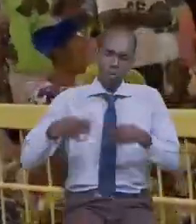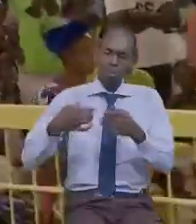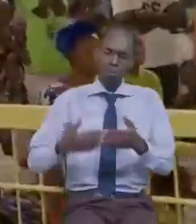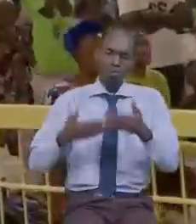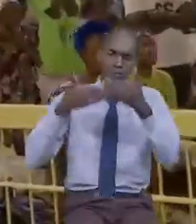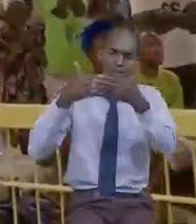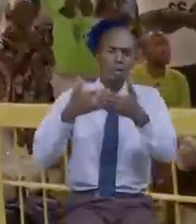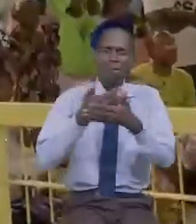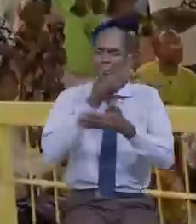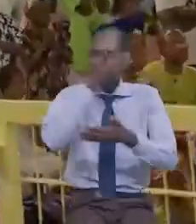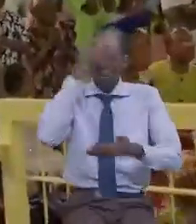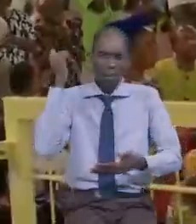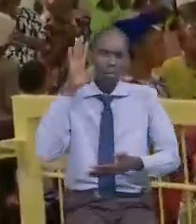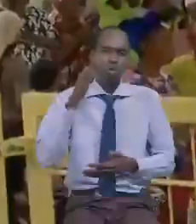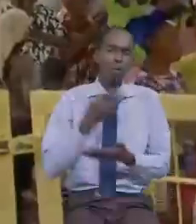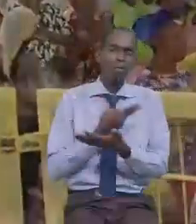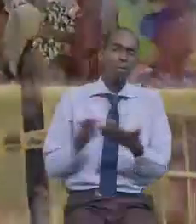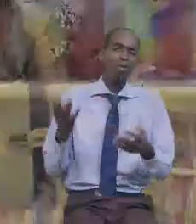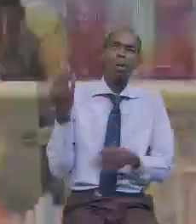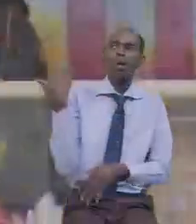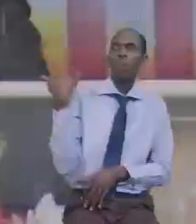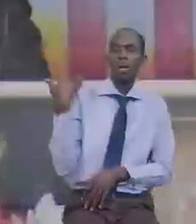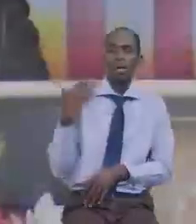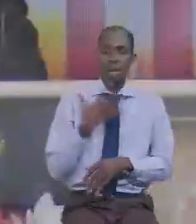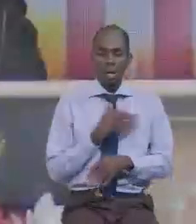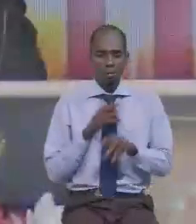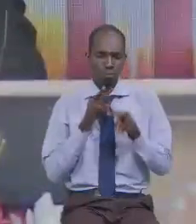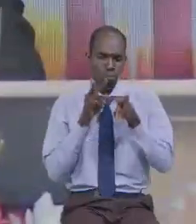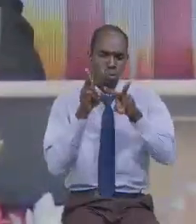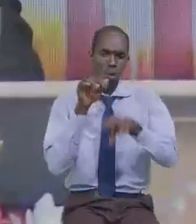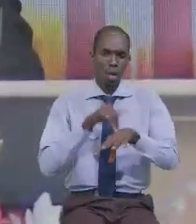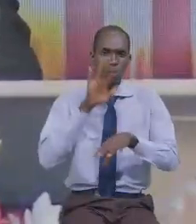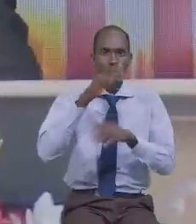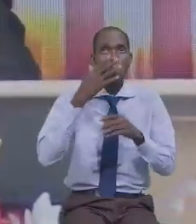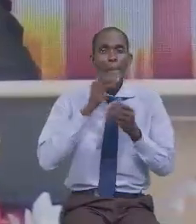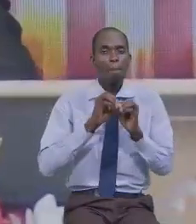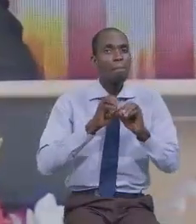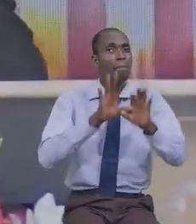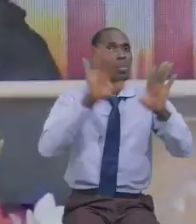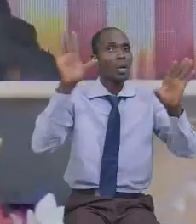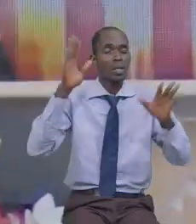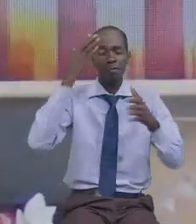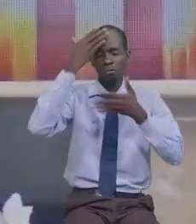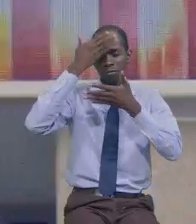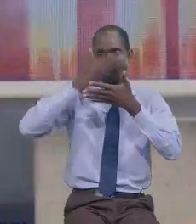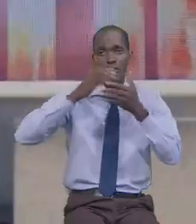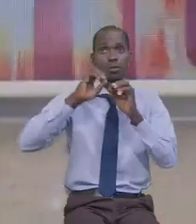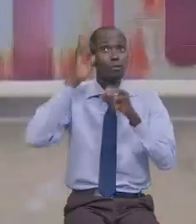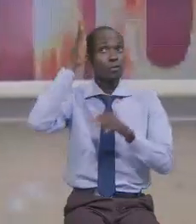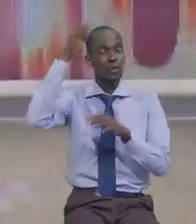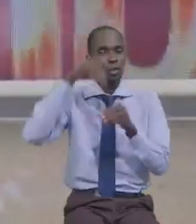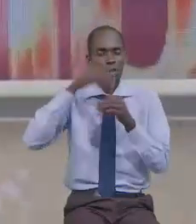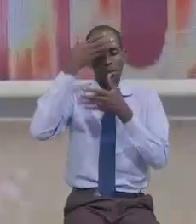forget the past, and then look at what is before you. A bright future, a great future made for